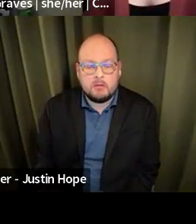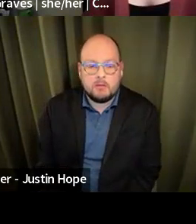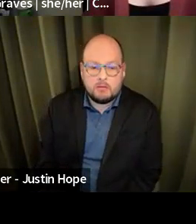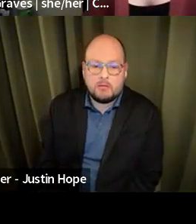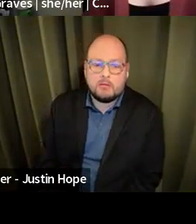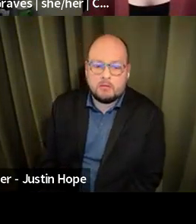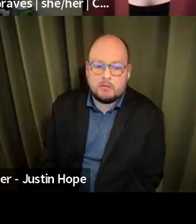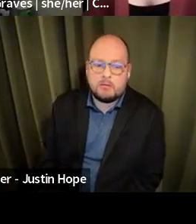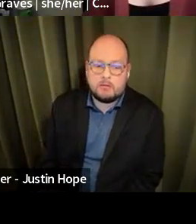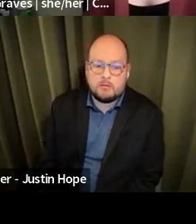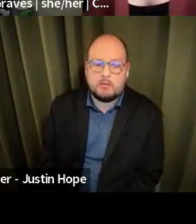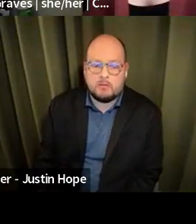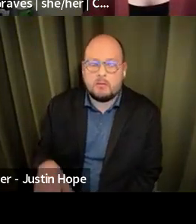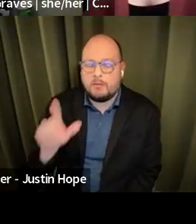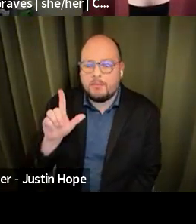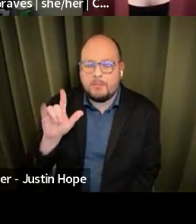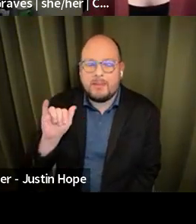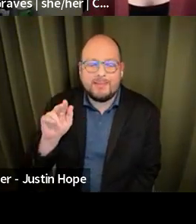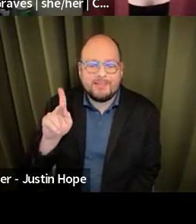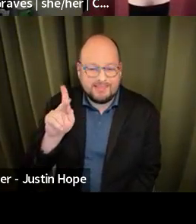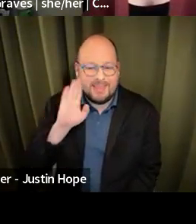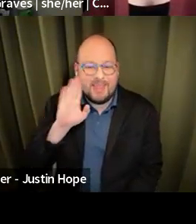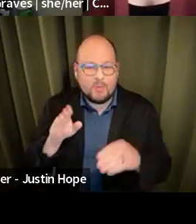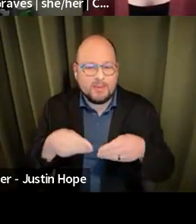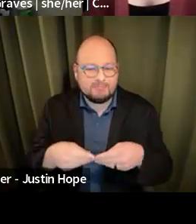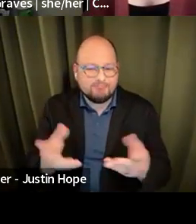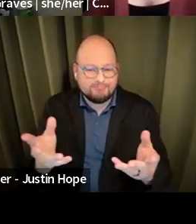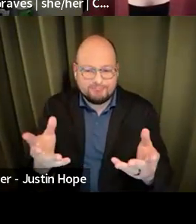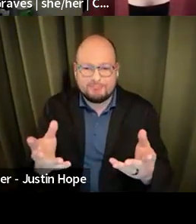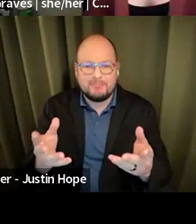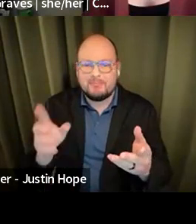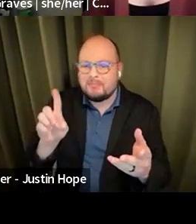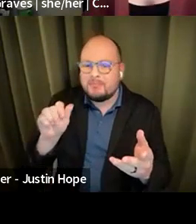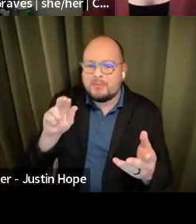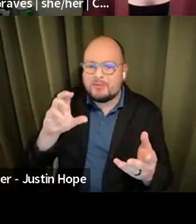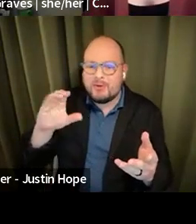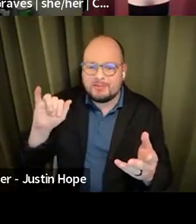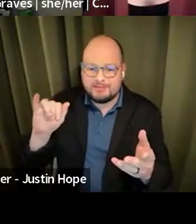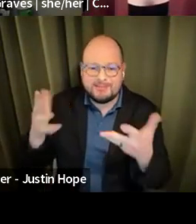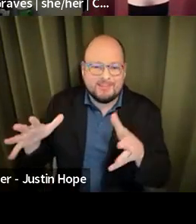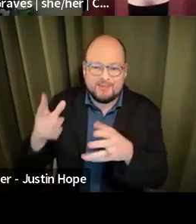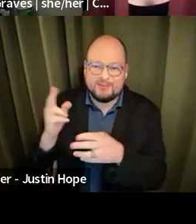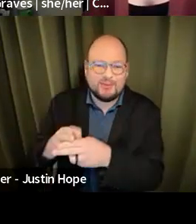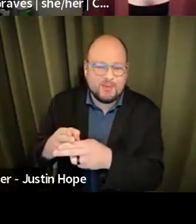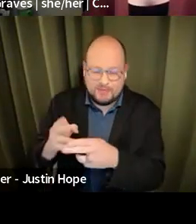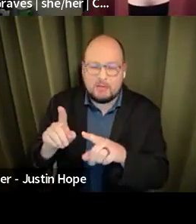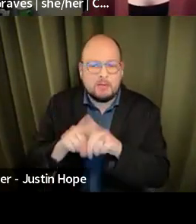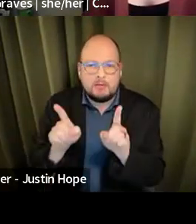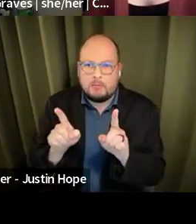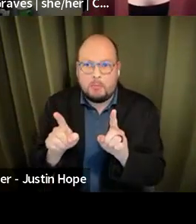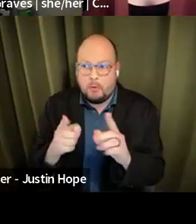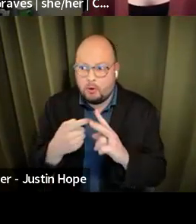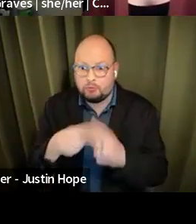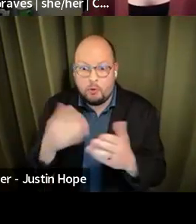can find, and I believe Darcy kind of commented on it. You don't have to start from scratch. There are outlines. CMS has a great